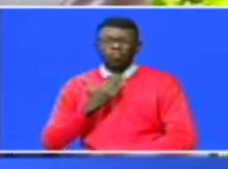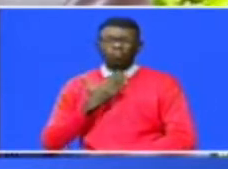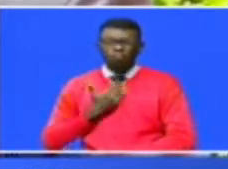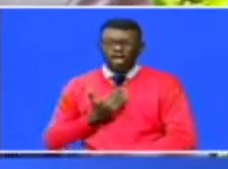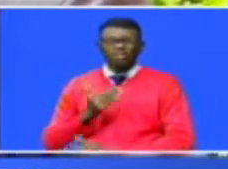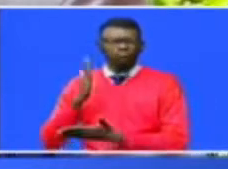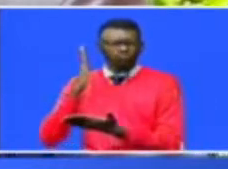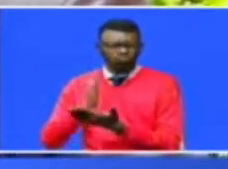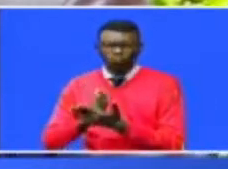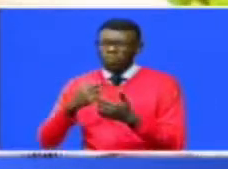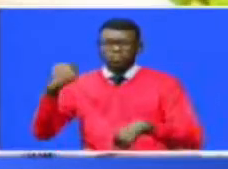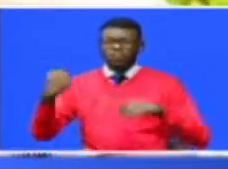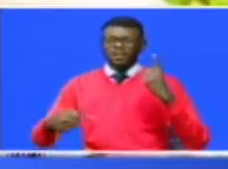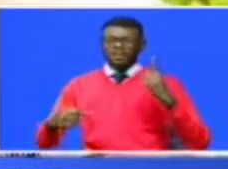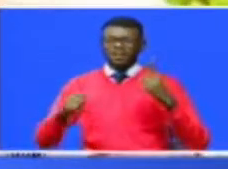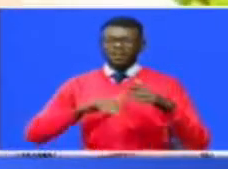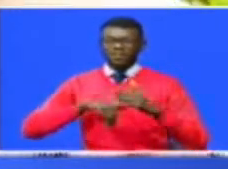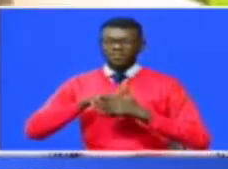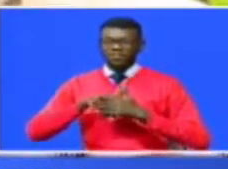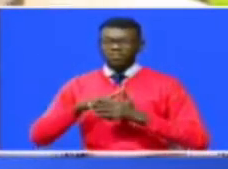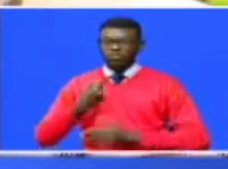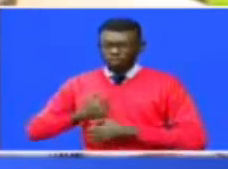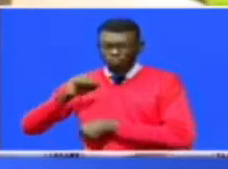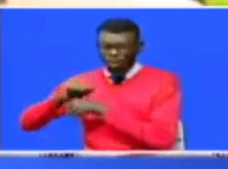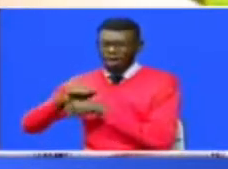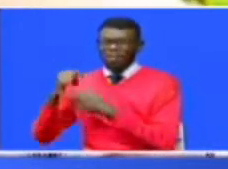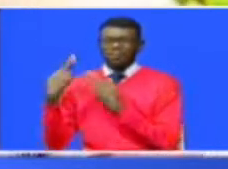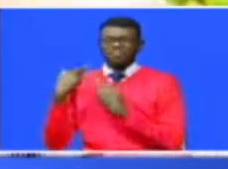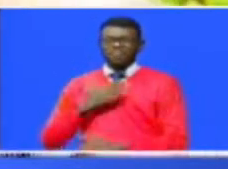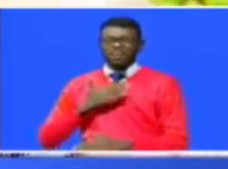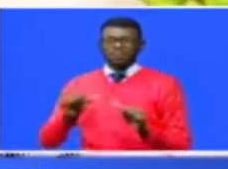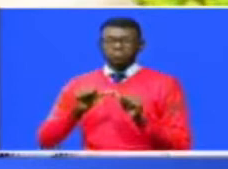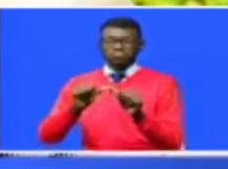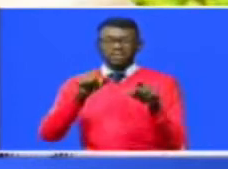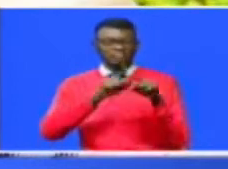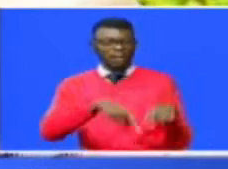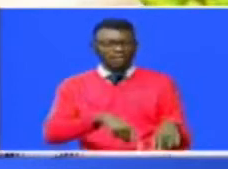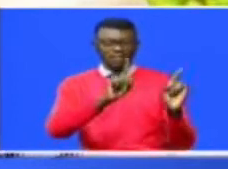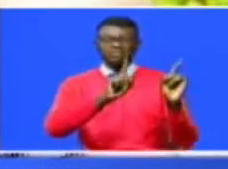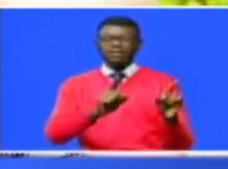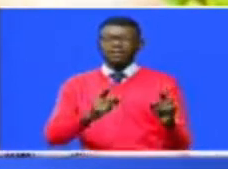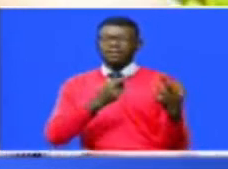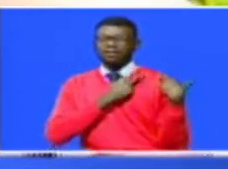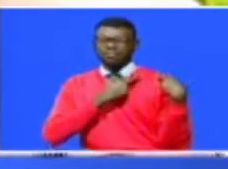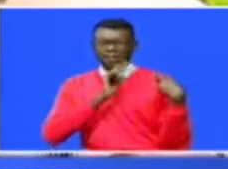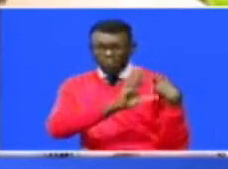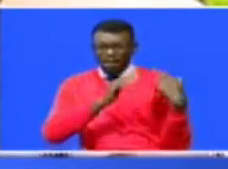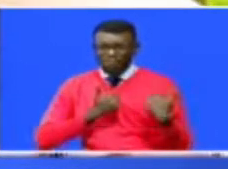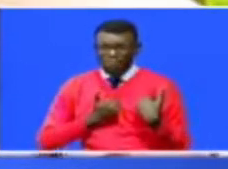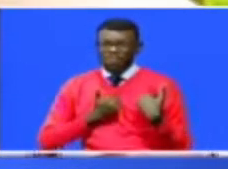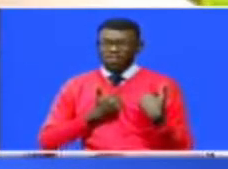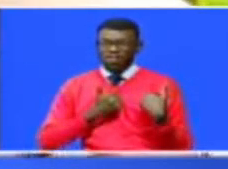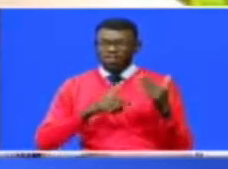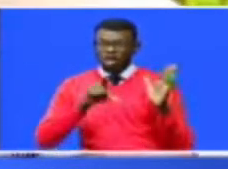we really want the game to win this time round. We are playing our part. They must play their part. The legal